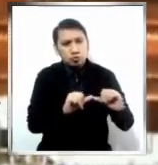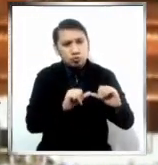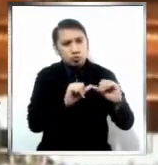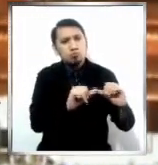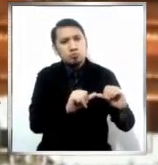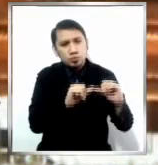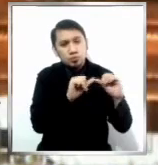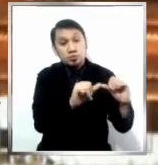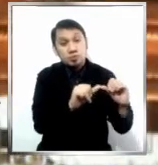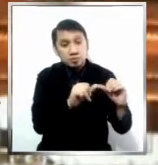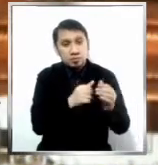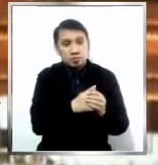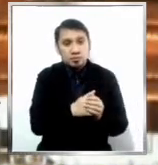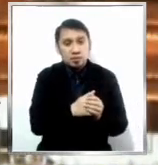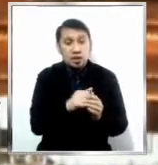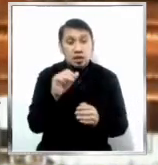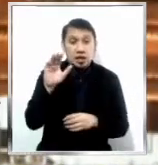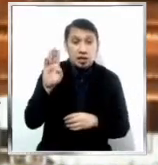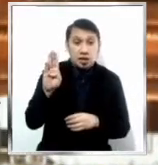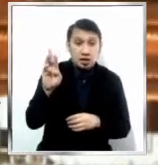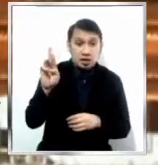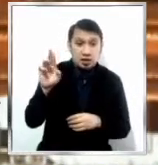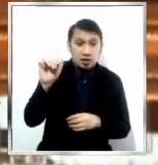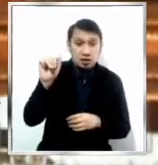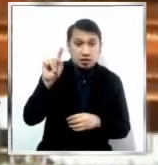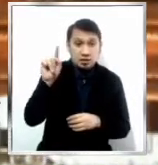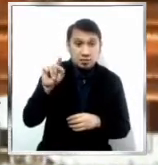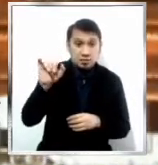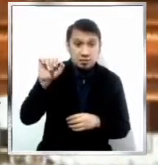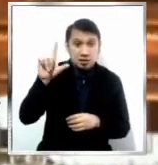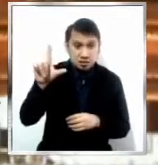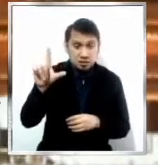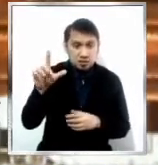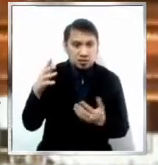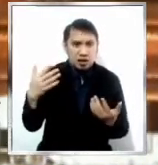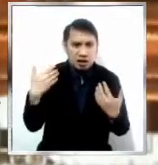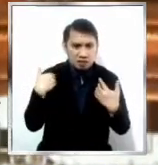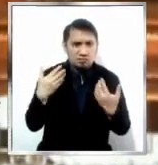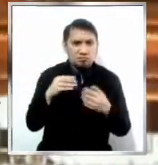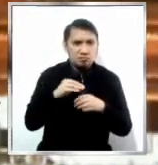In Brazil, because tinamaan sila nung si dahil yung